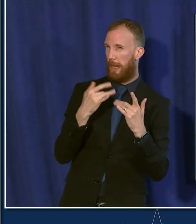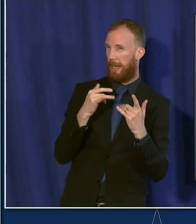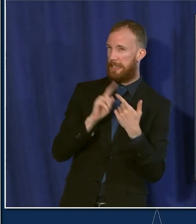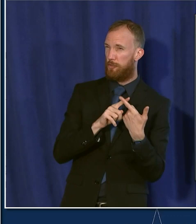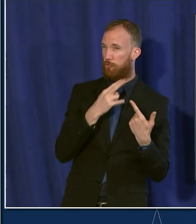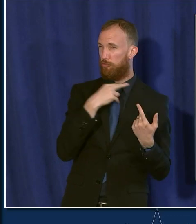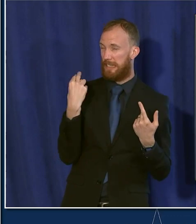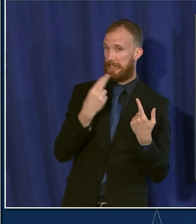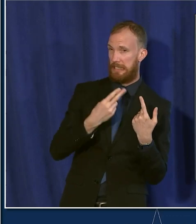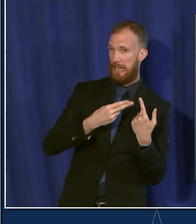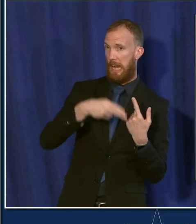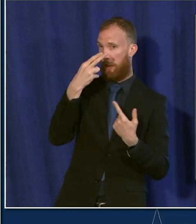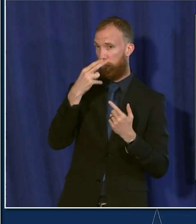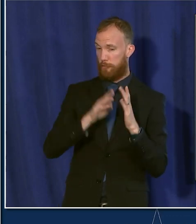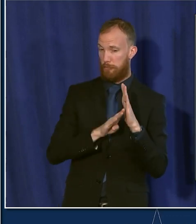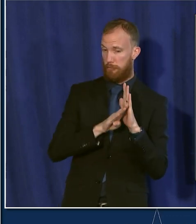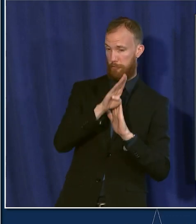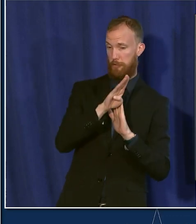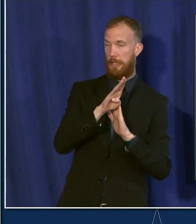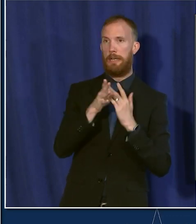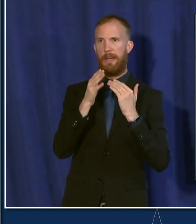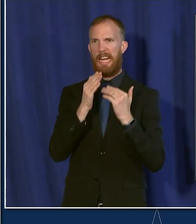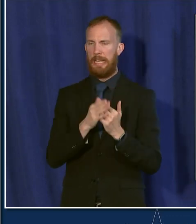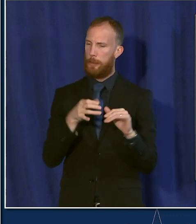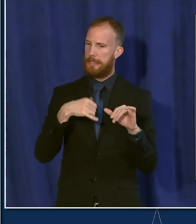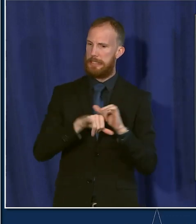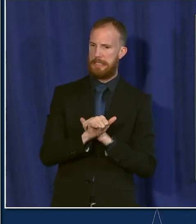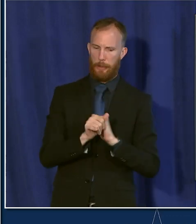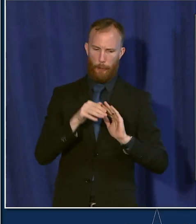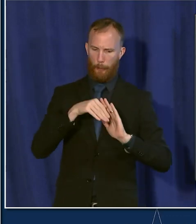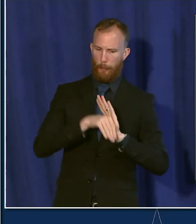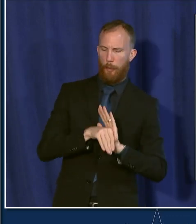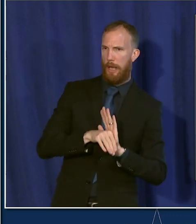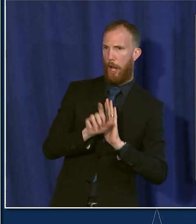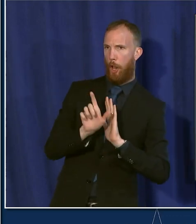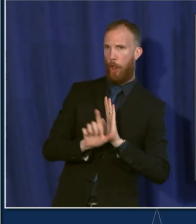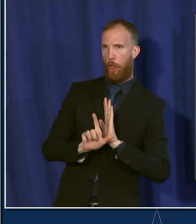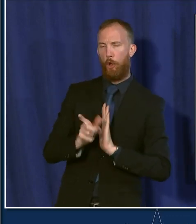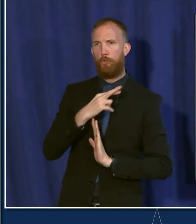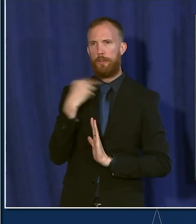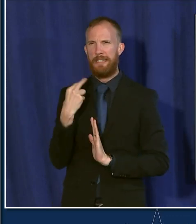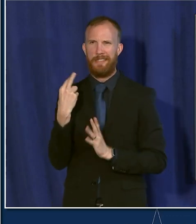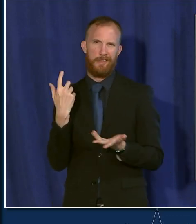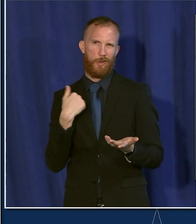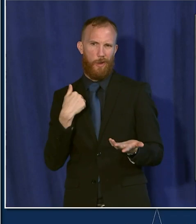higher. At this point, luckily, it remains in that lower risk. And so I wouldn't be surprised